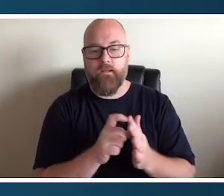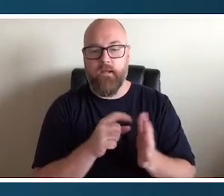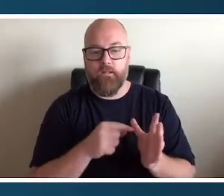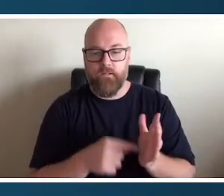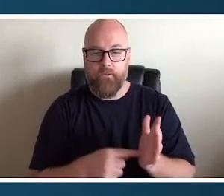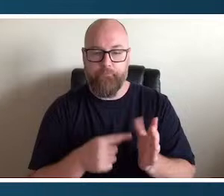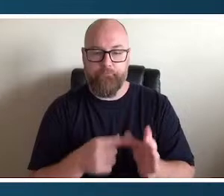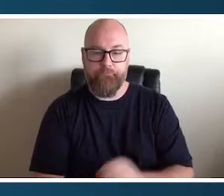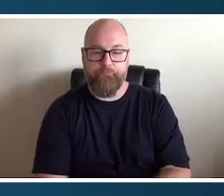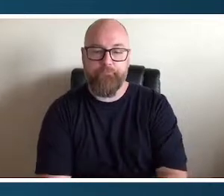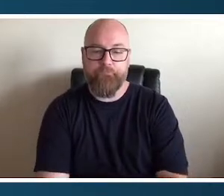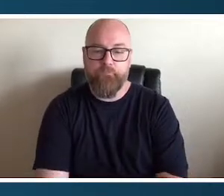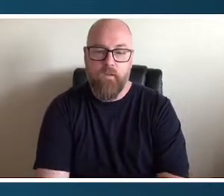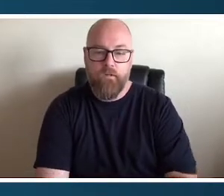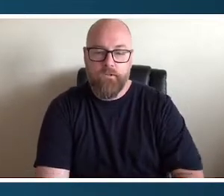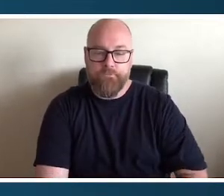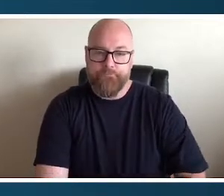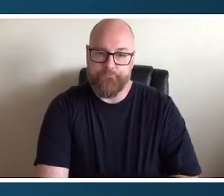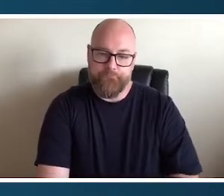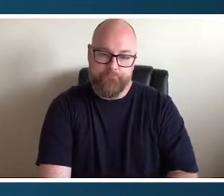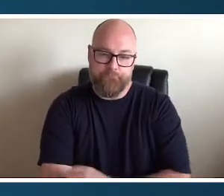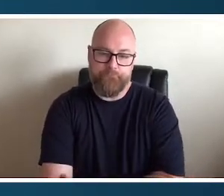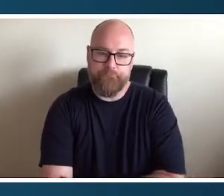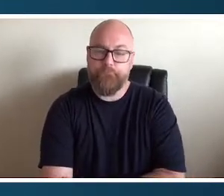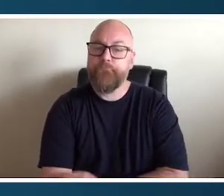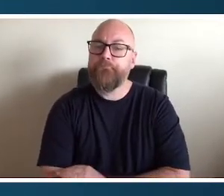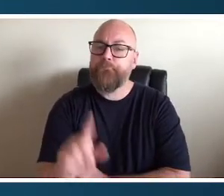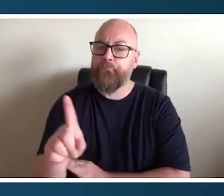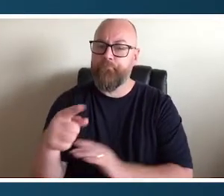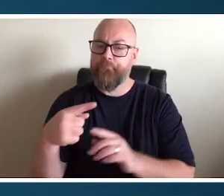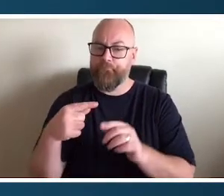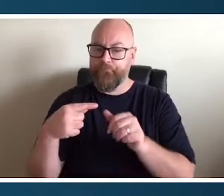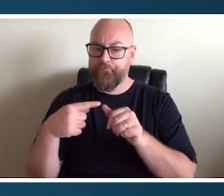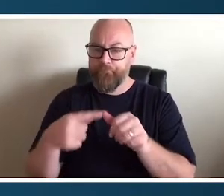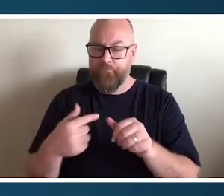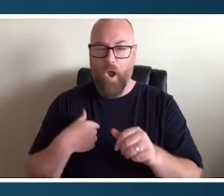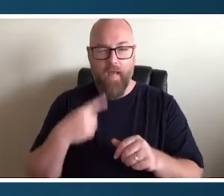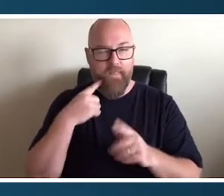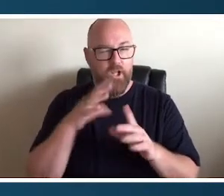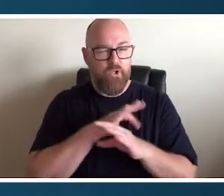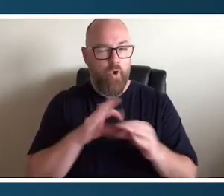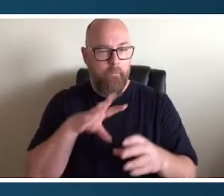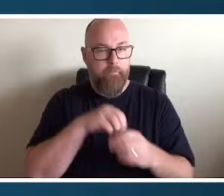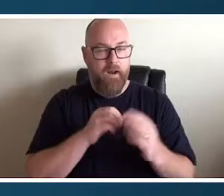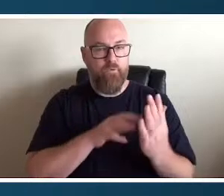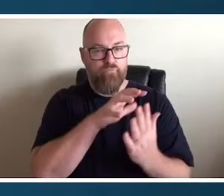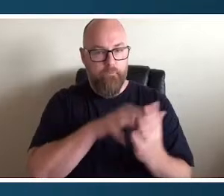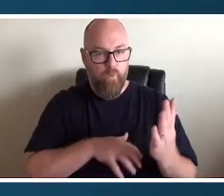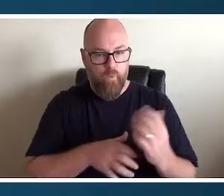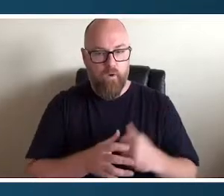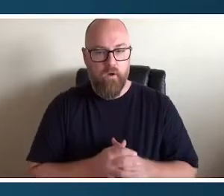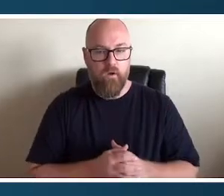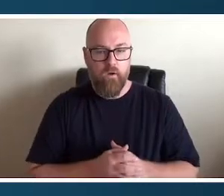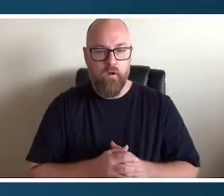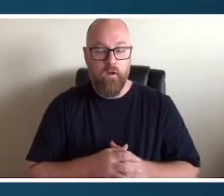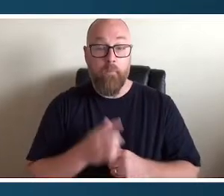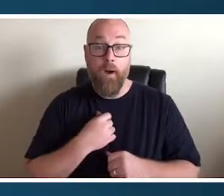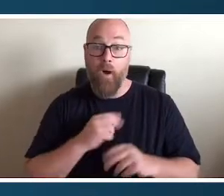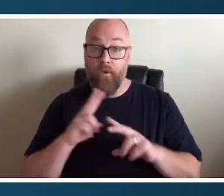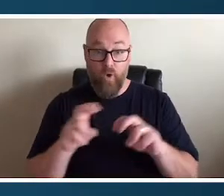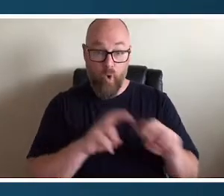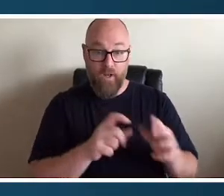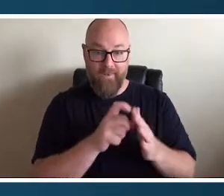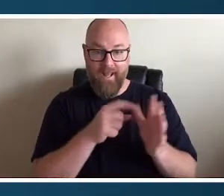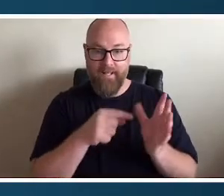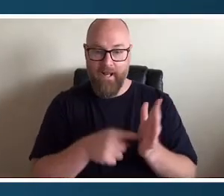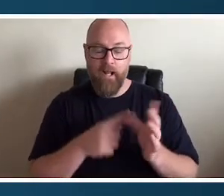One more brief point on the, so I don't think this is in the report, but we have looked at the data and it might be a topic for a future